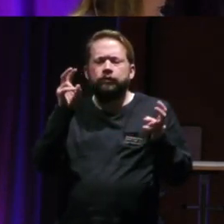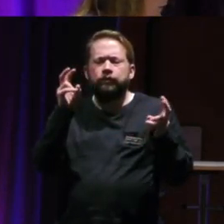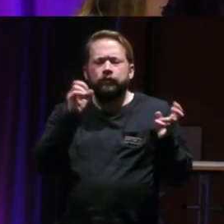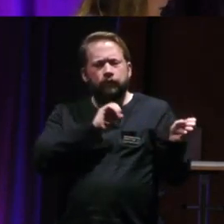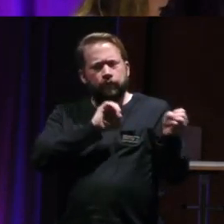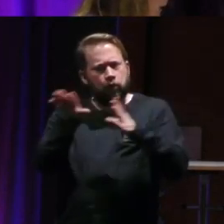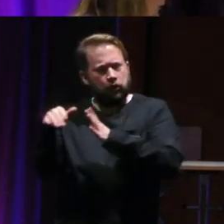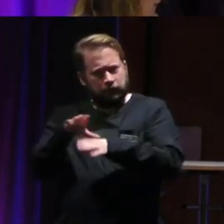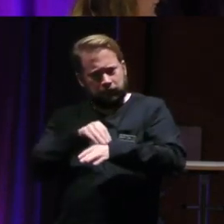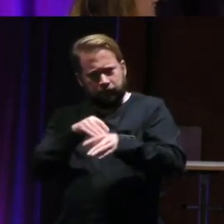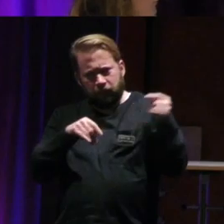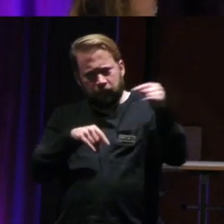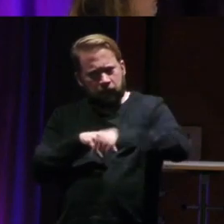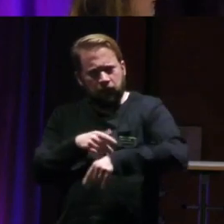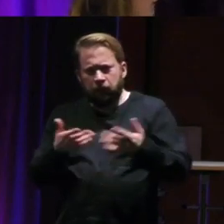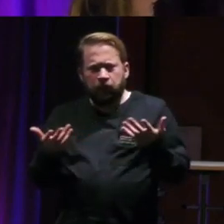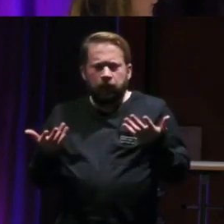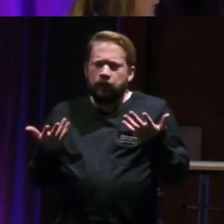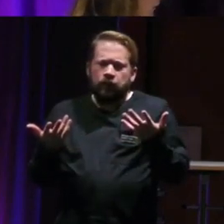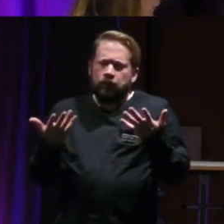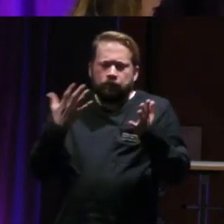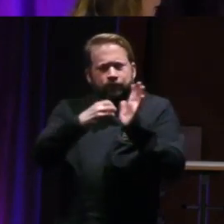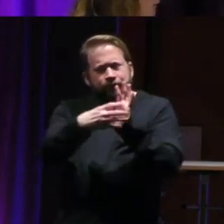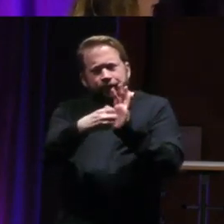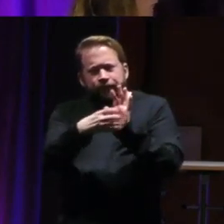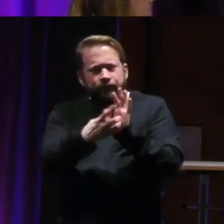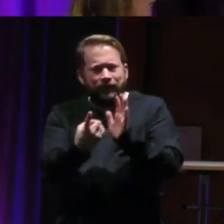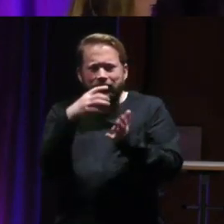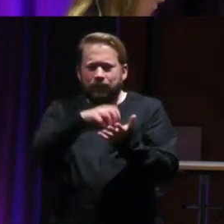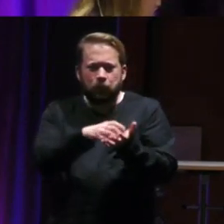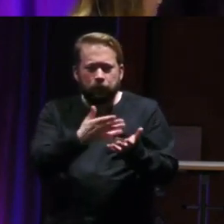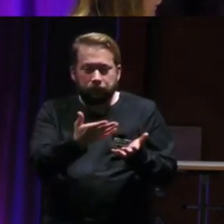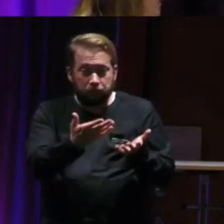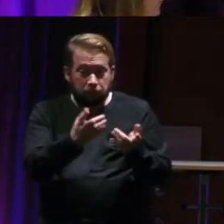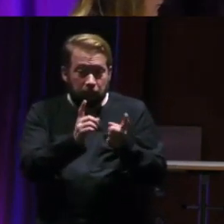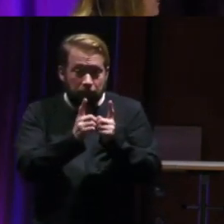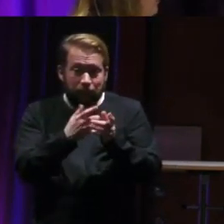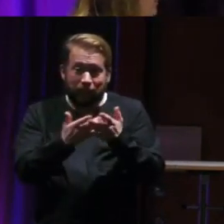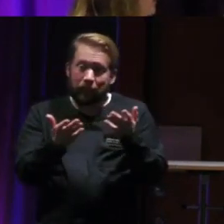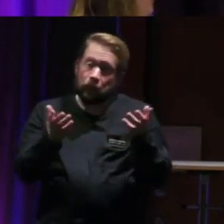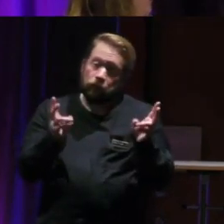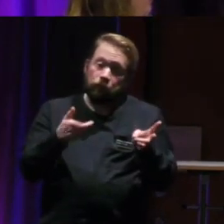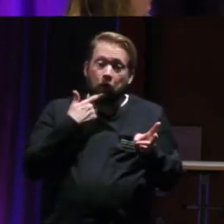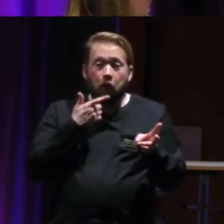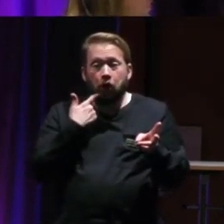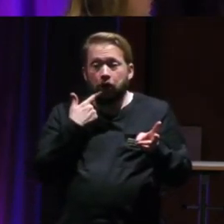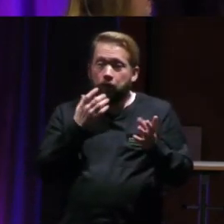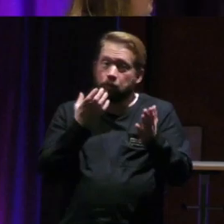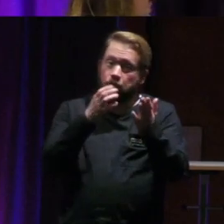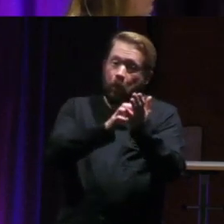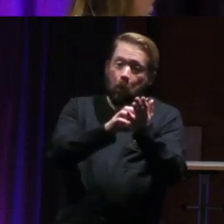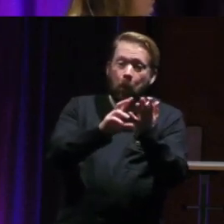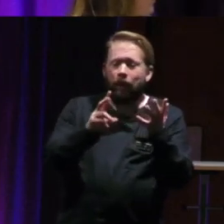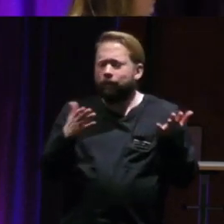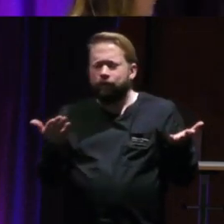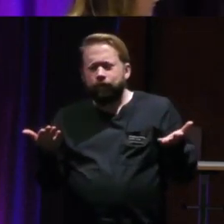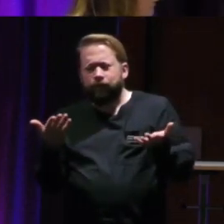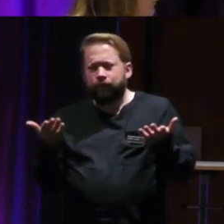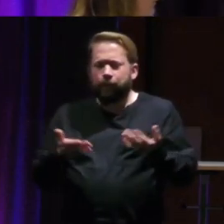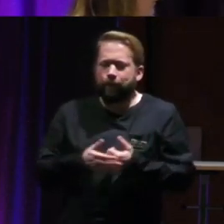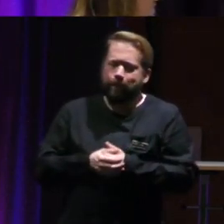for us all? I mean, your situation was not that dangerous that or might yeah have been, but you were more or less unable